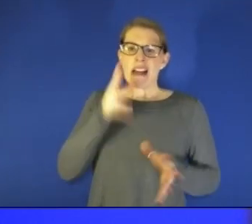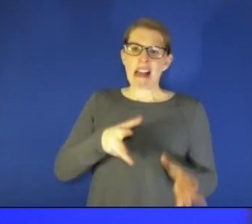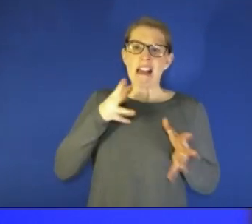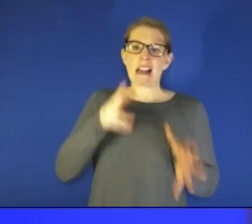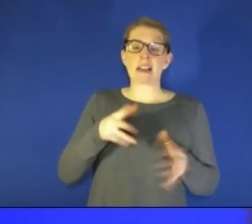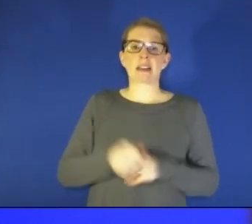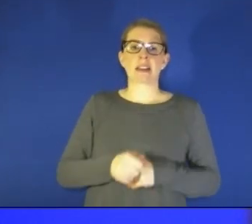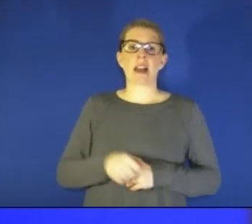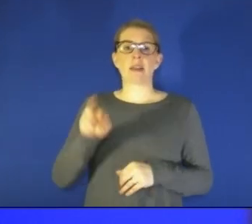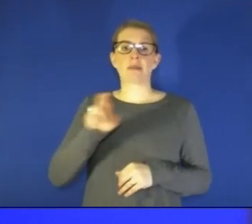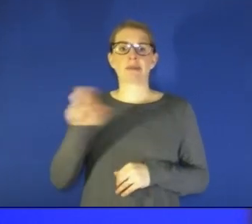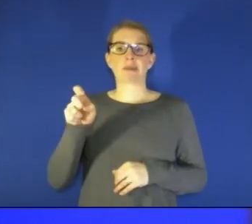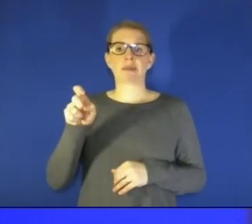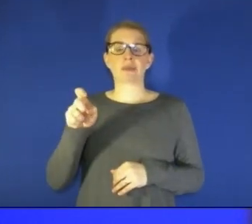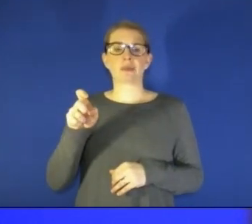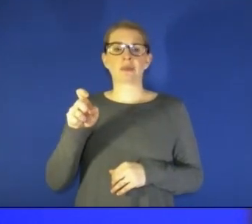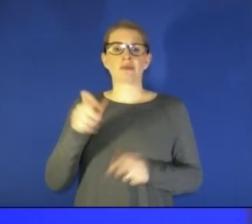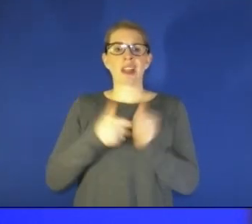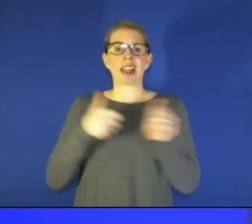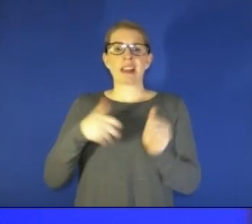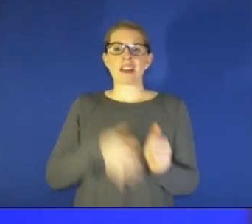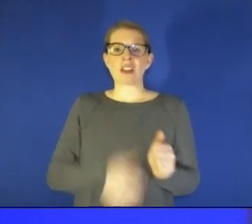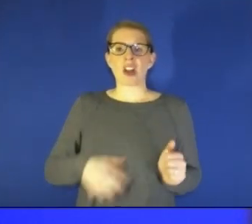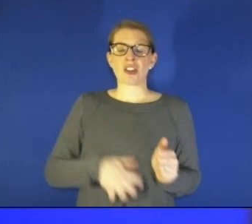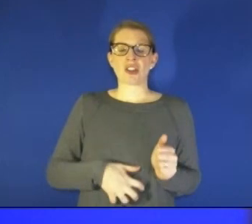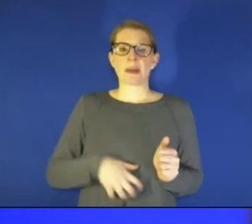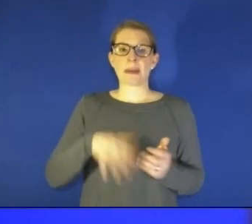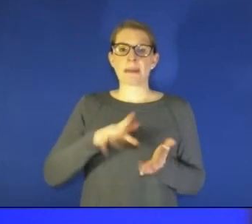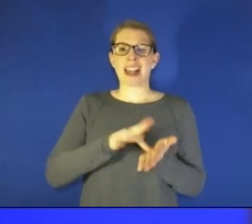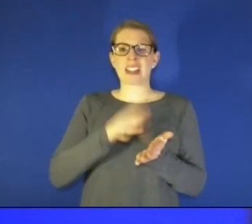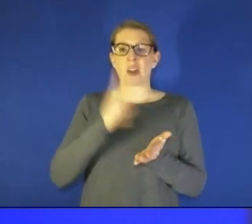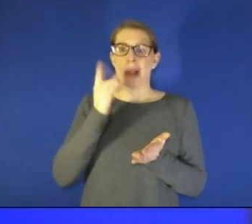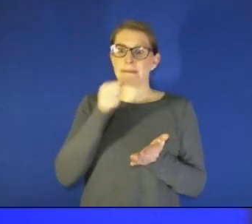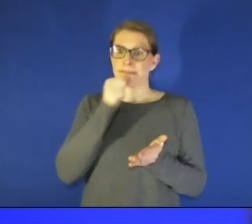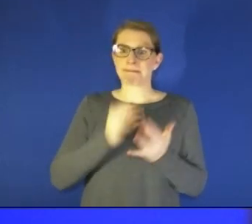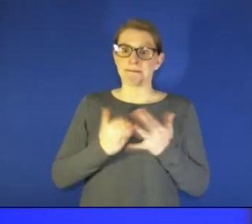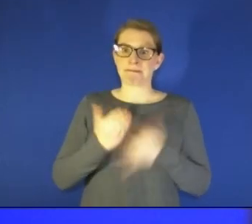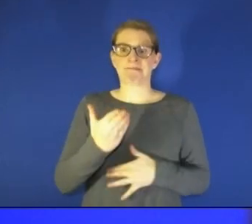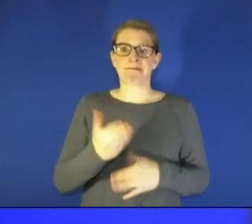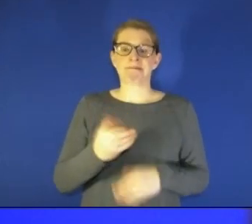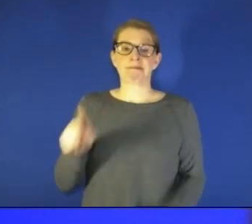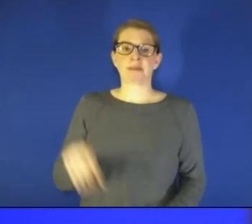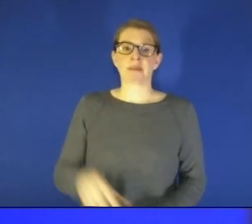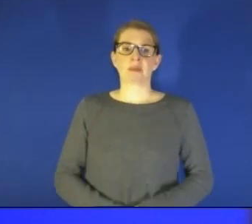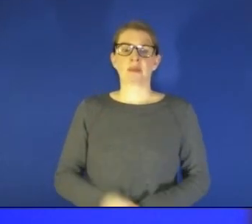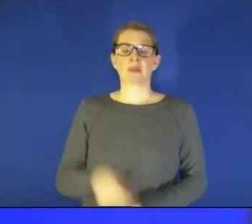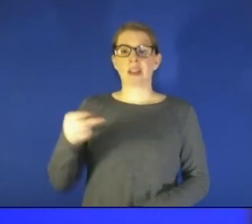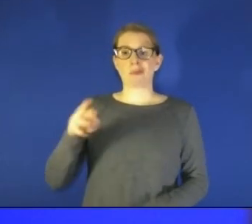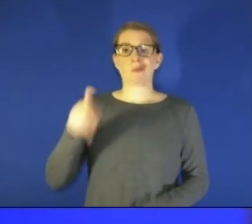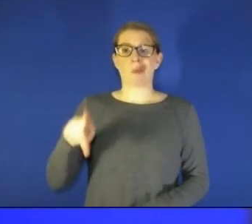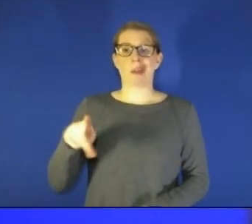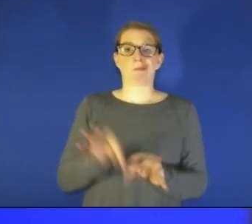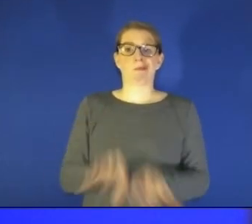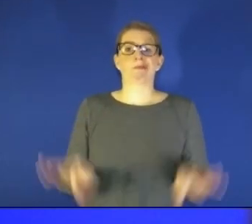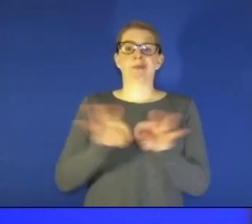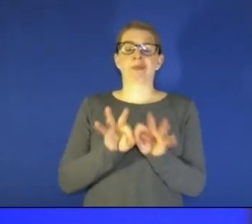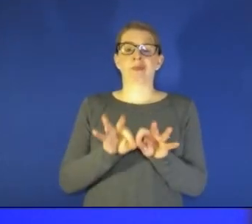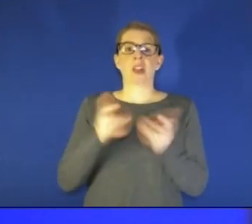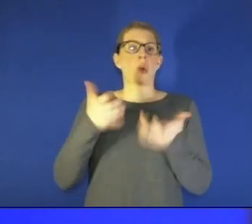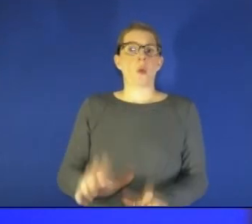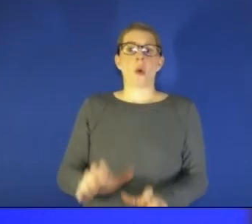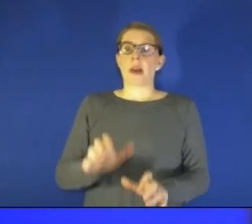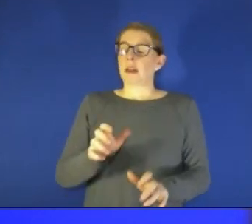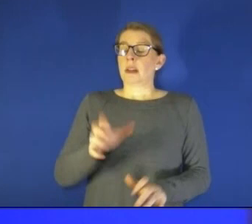them an anti-nausea medicine so that just to get them through it, because like we said, that prep is important. You don't want to go through it again.